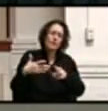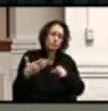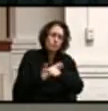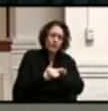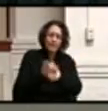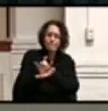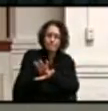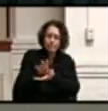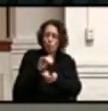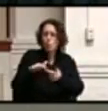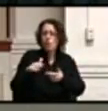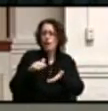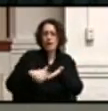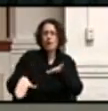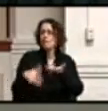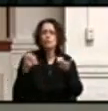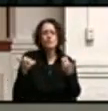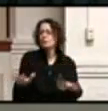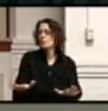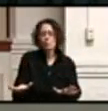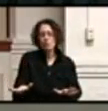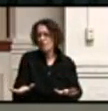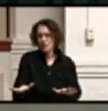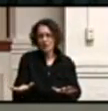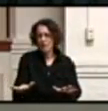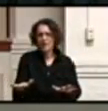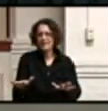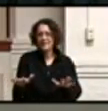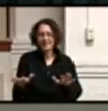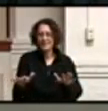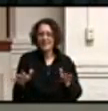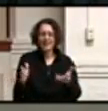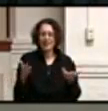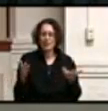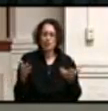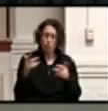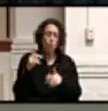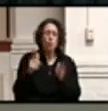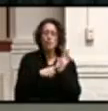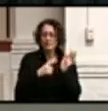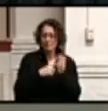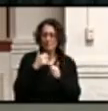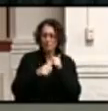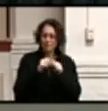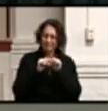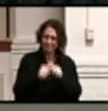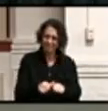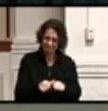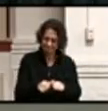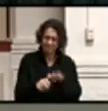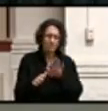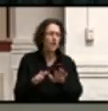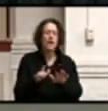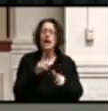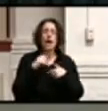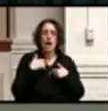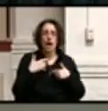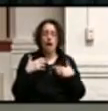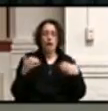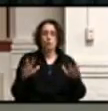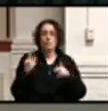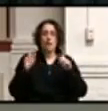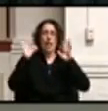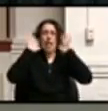in a position where we're just continuing sort of some of the issues that we've been having. That doesn't mean I don't want people to freak out. That doesn't mean